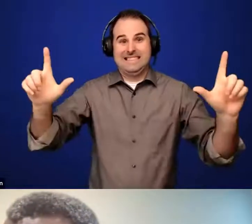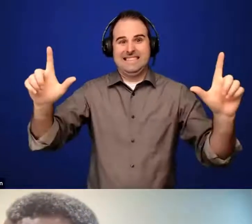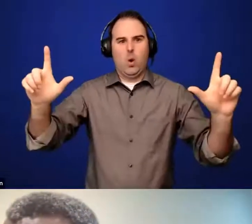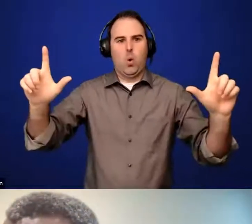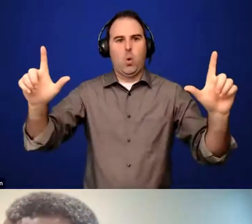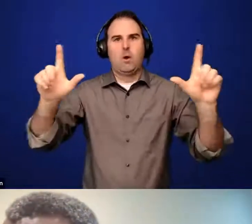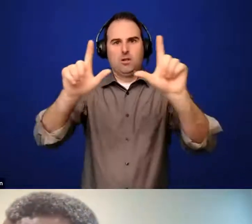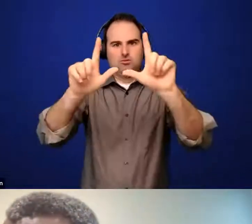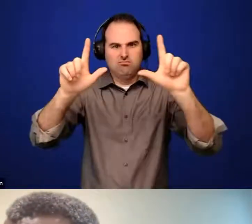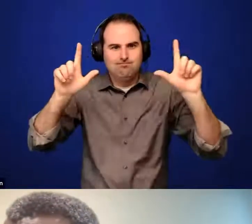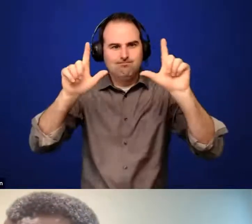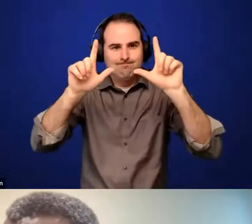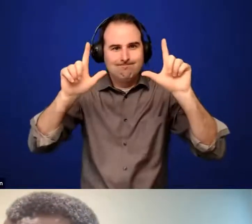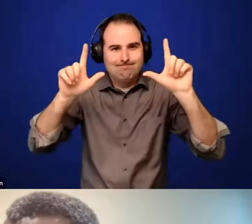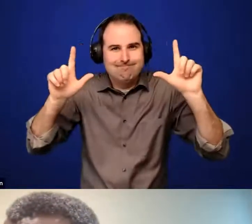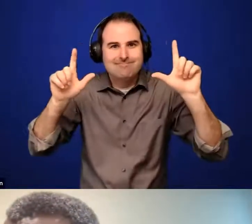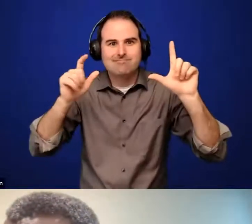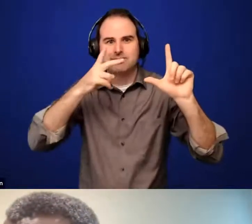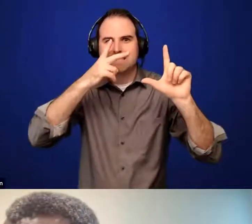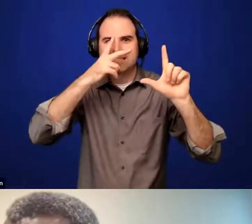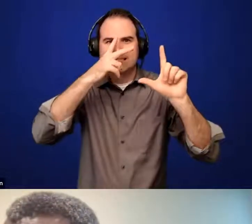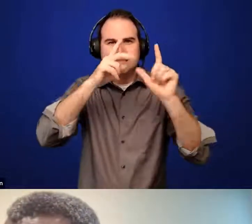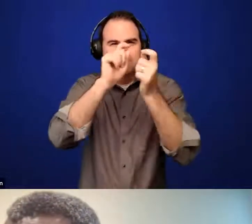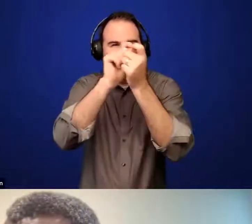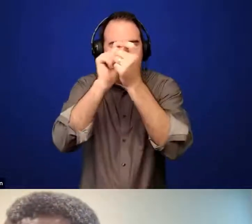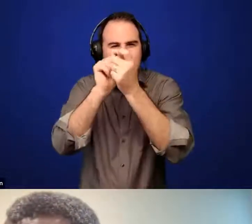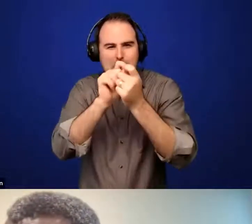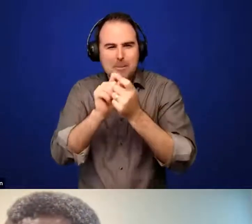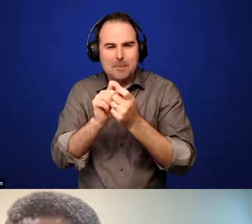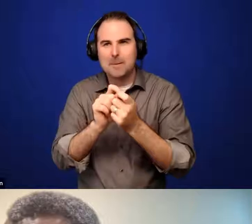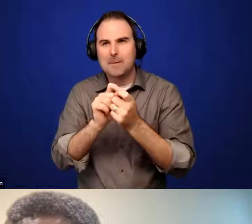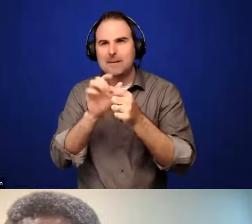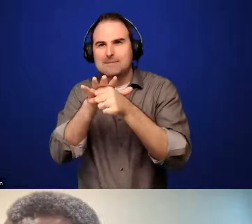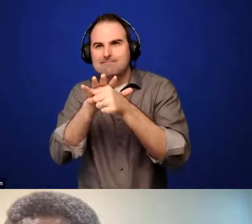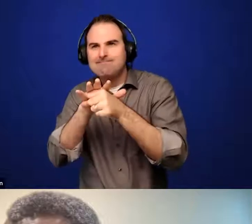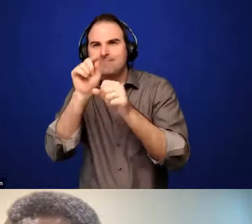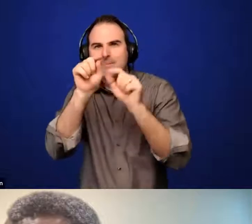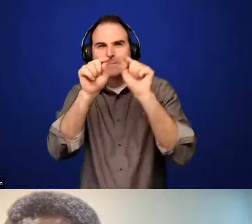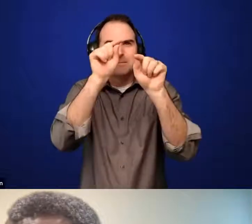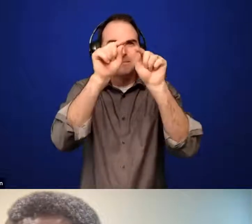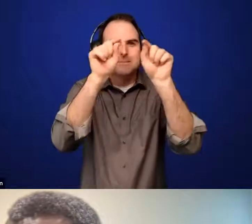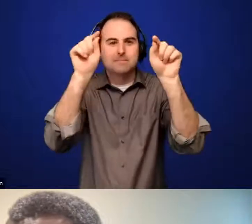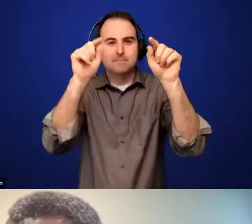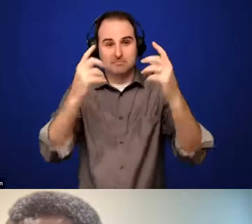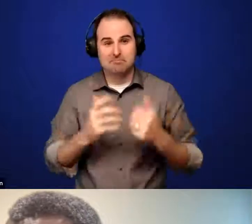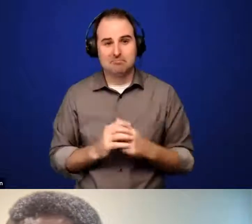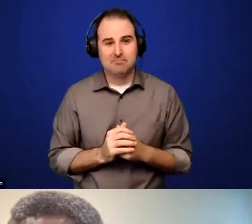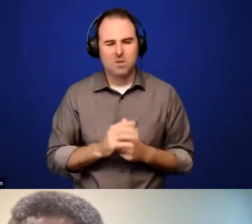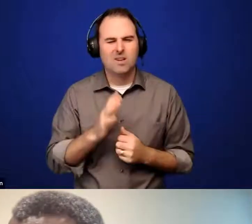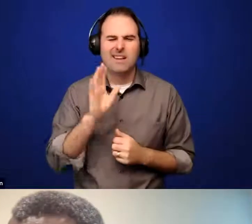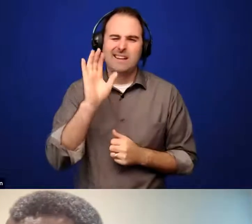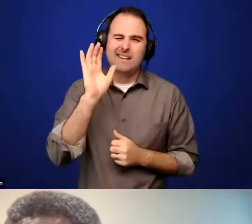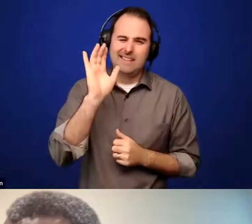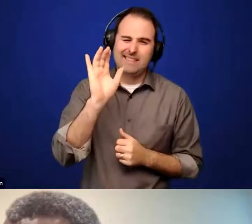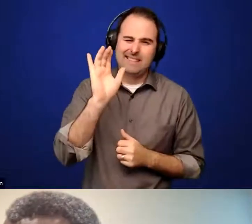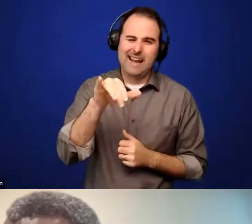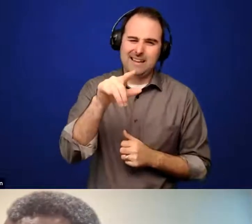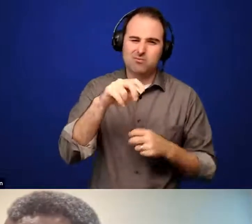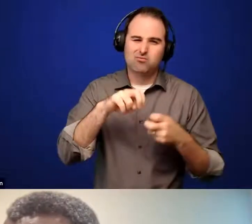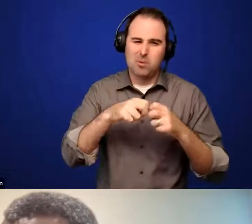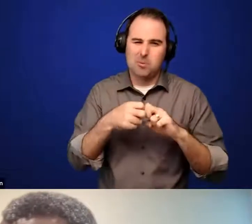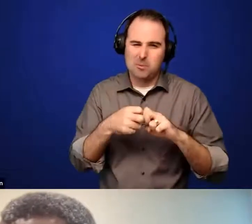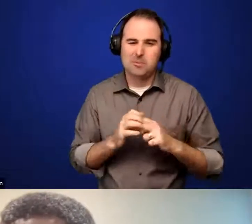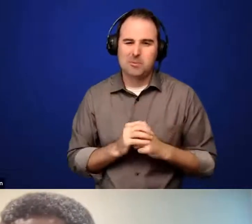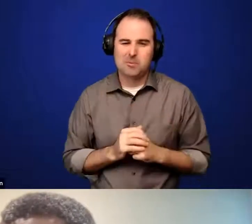And there are additional difficulties, right? Because we will maybe talk about this later as well, but we need to also get